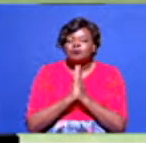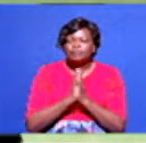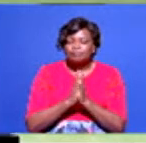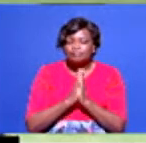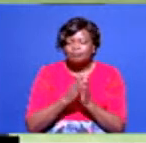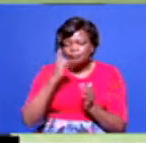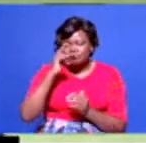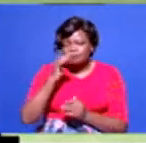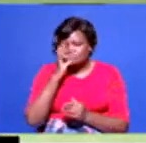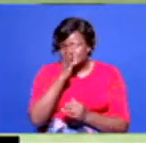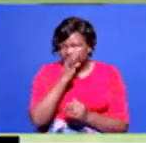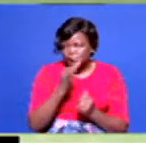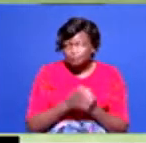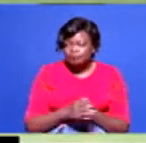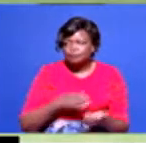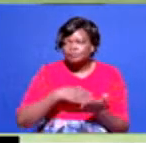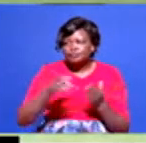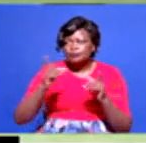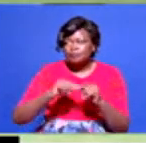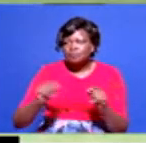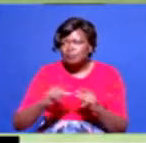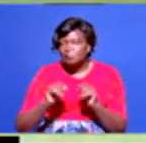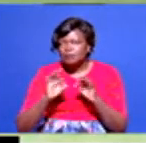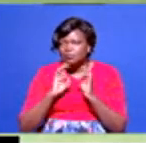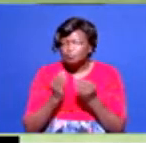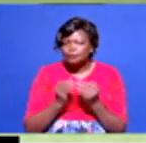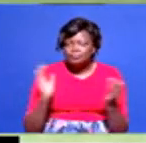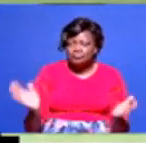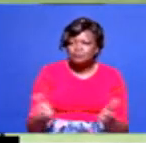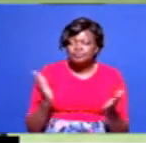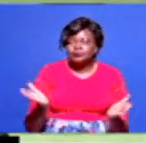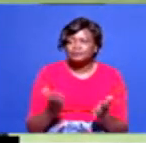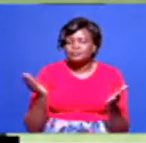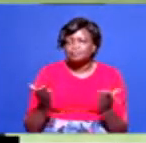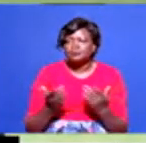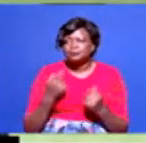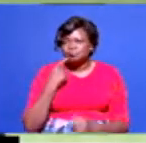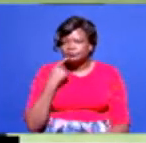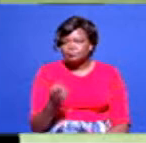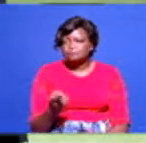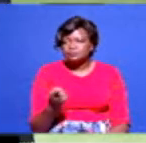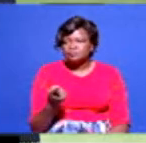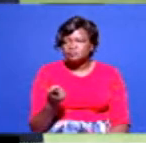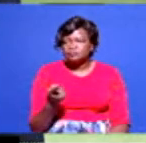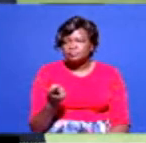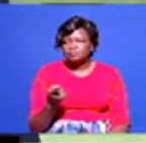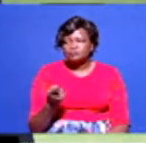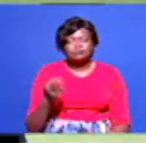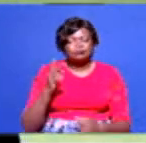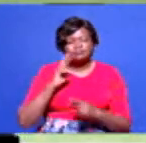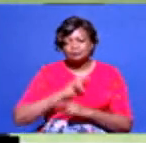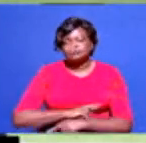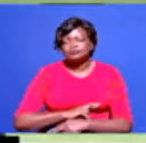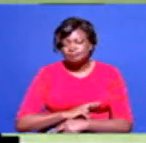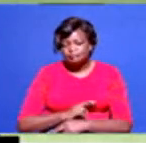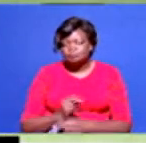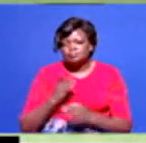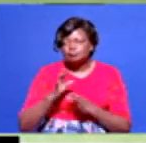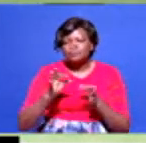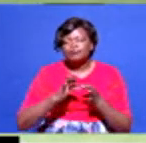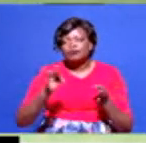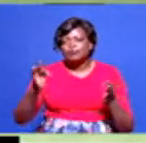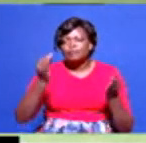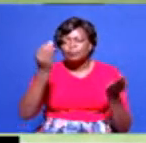always trying to send messages to his family of encouragement. And so it's a rest after a long